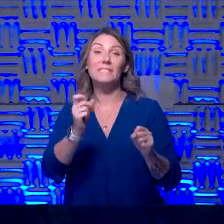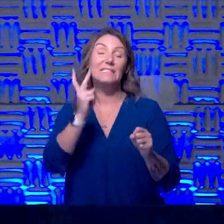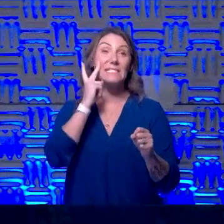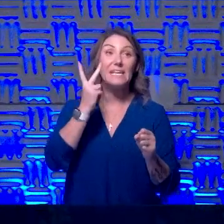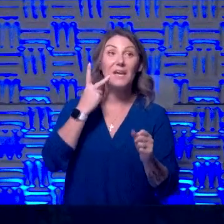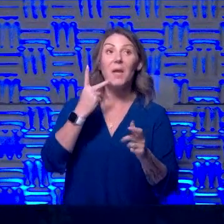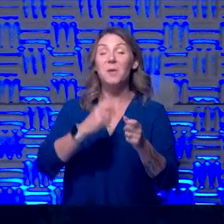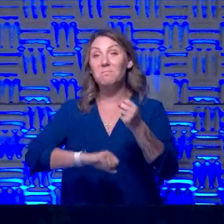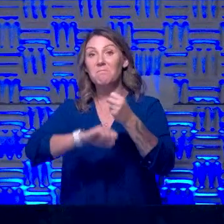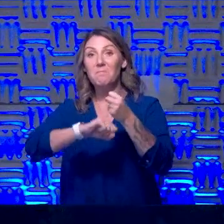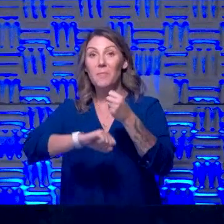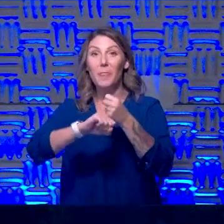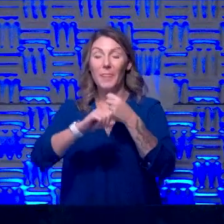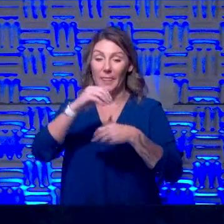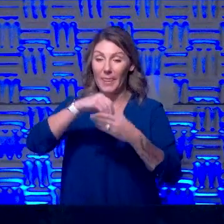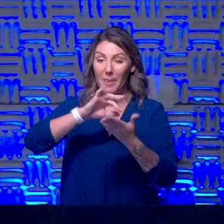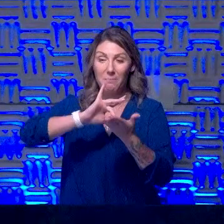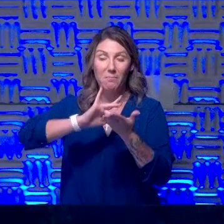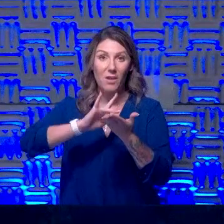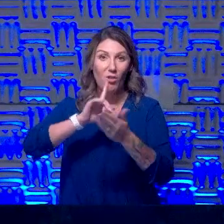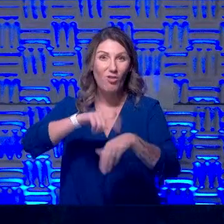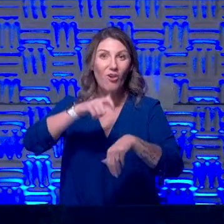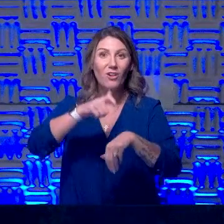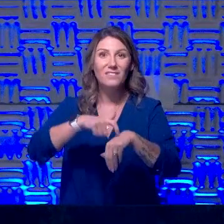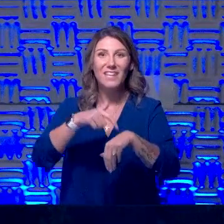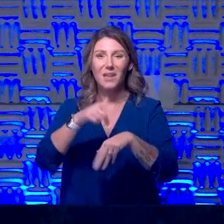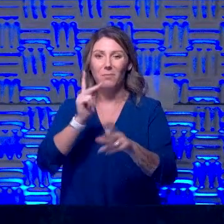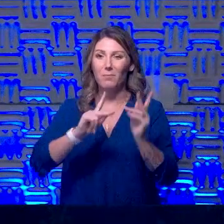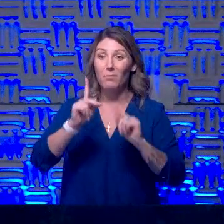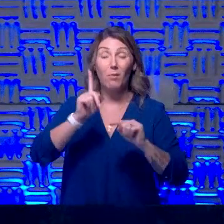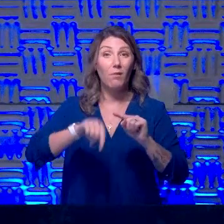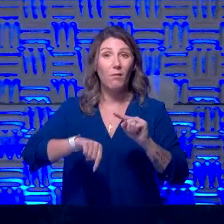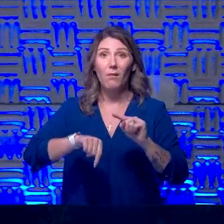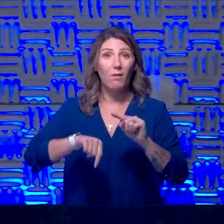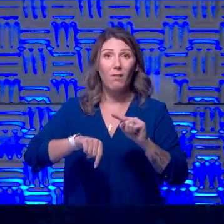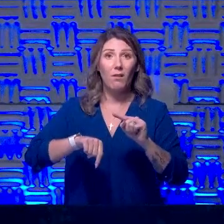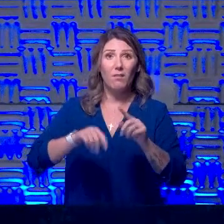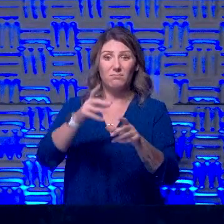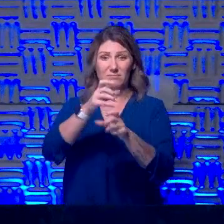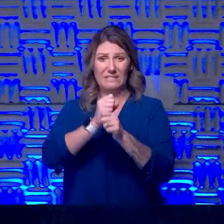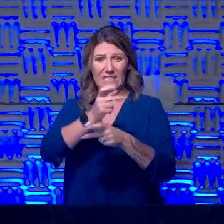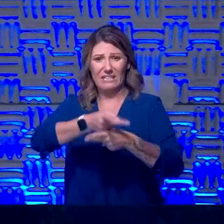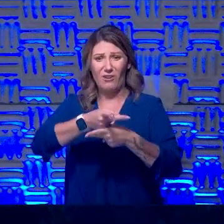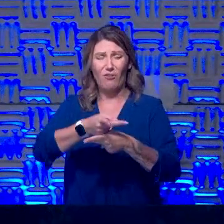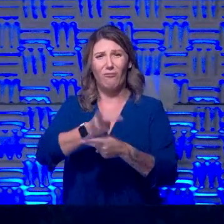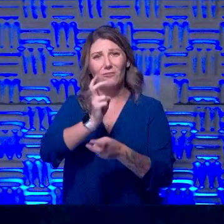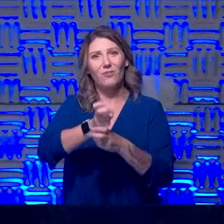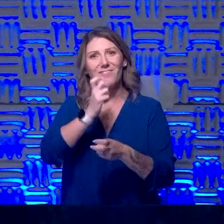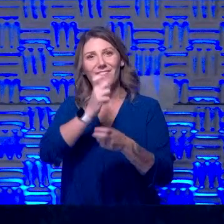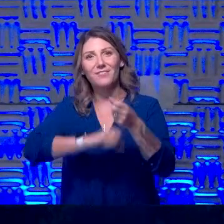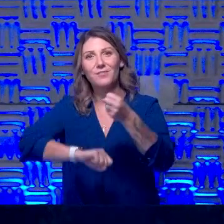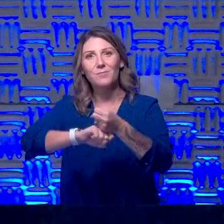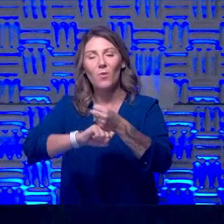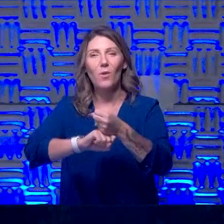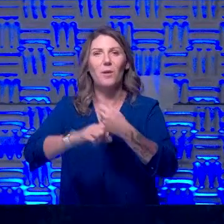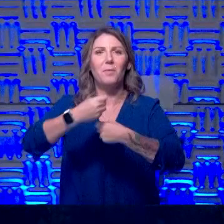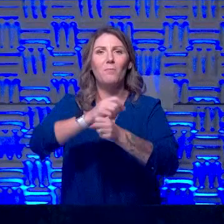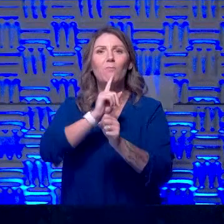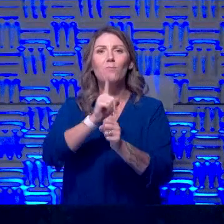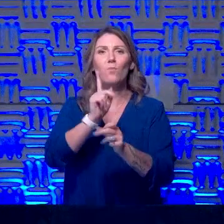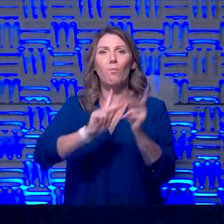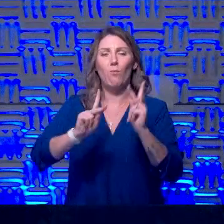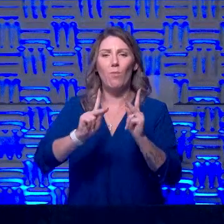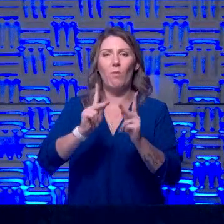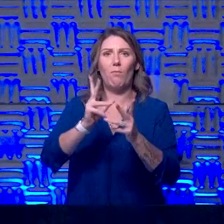of it, but I've been in medicine for a long time. I've seen a lot of people not be able to get the care they need, so it's hard for me not to support making sure people get